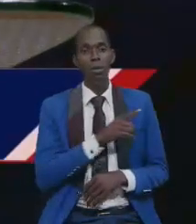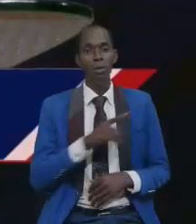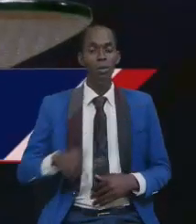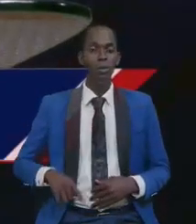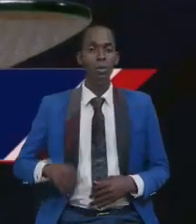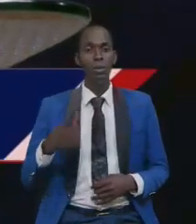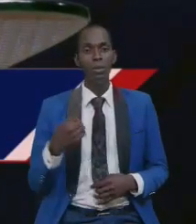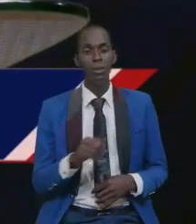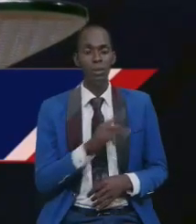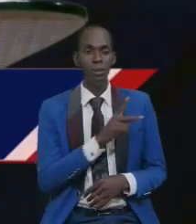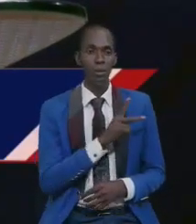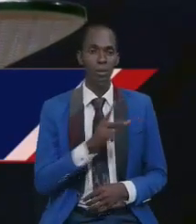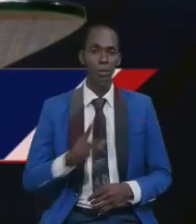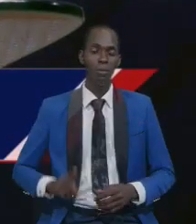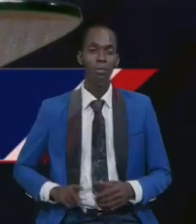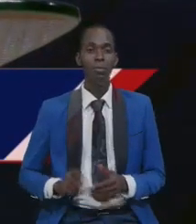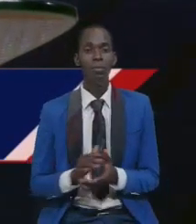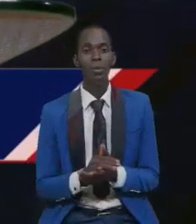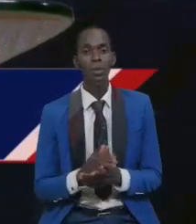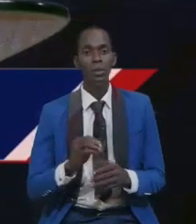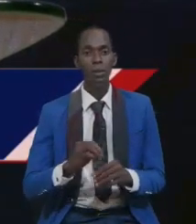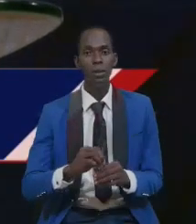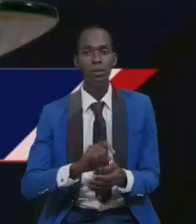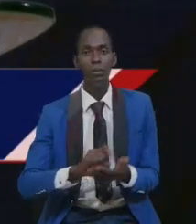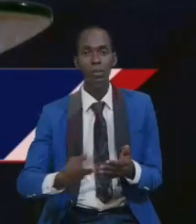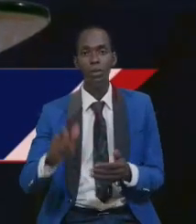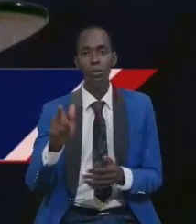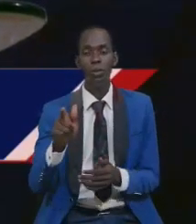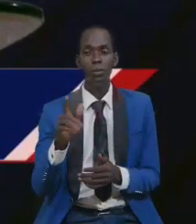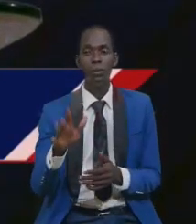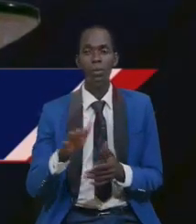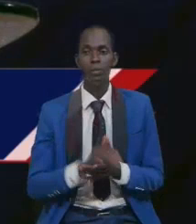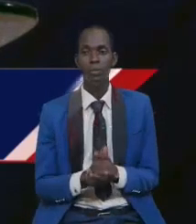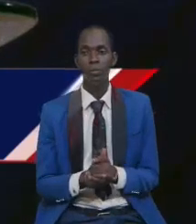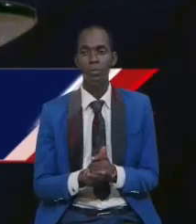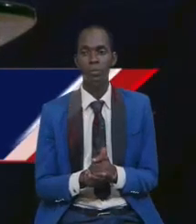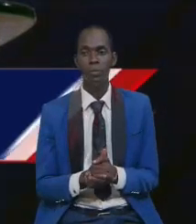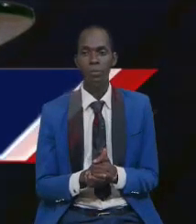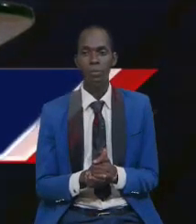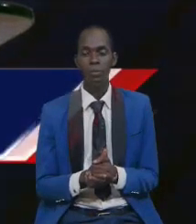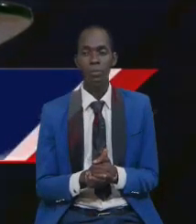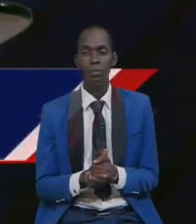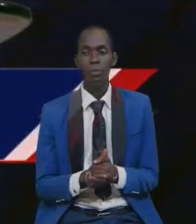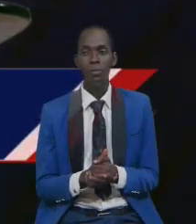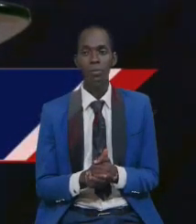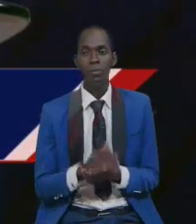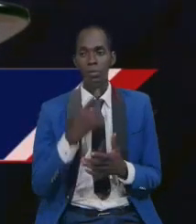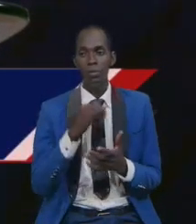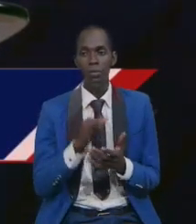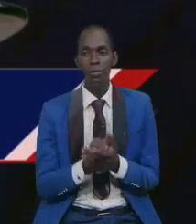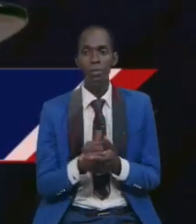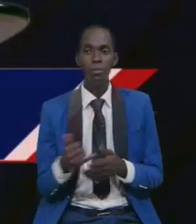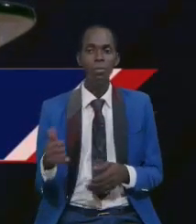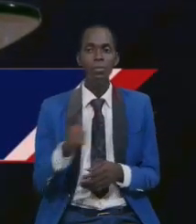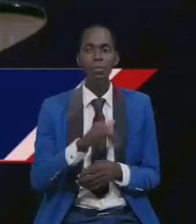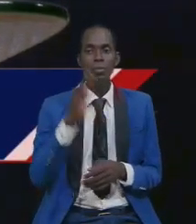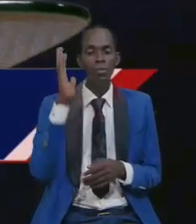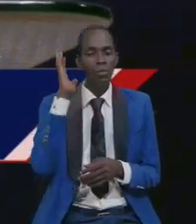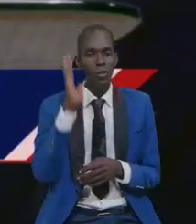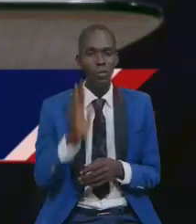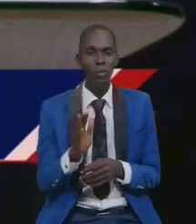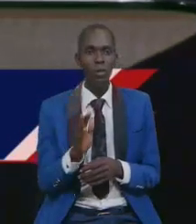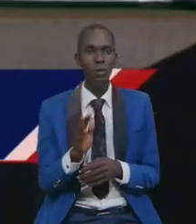lord the king. In verse 25, it says that they shall drive